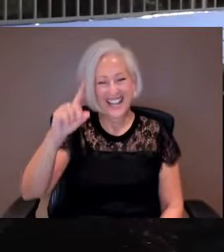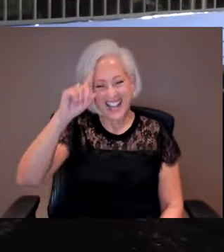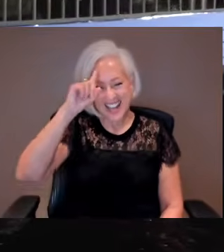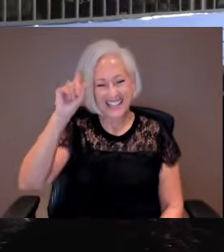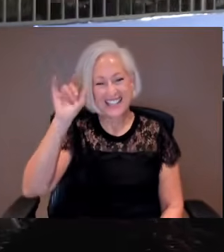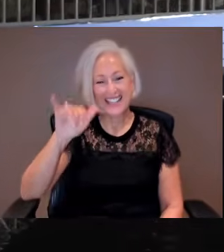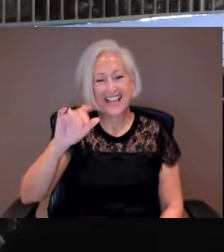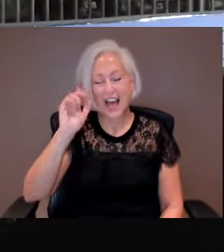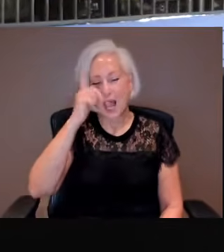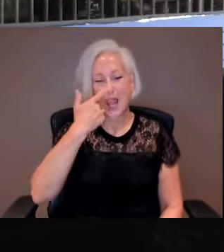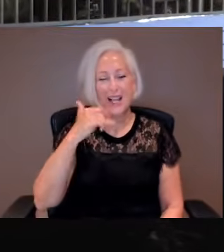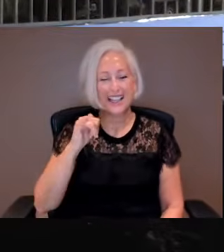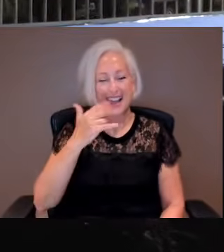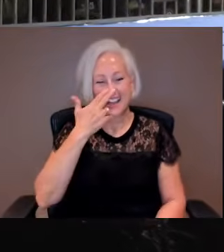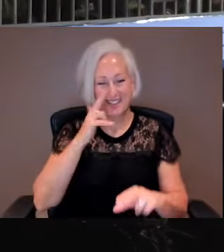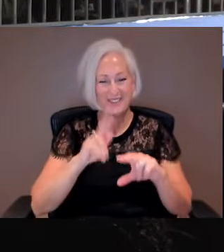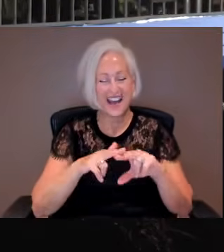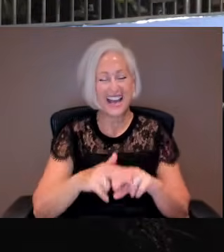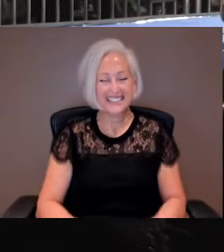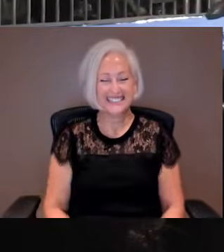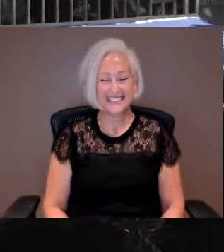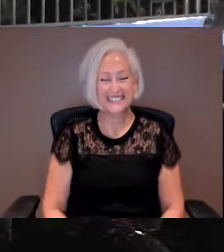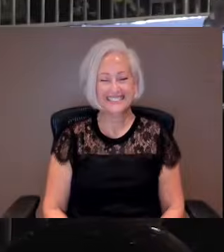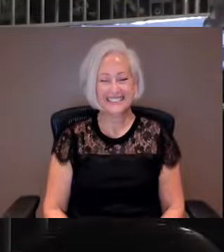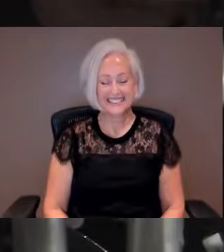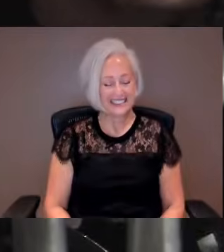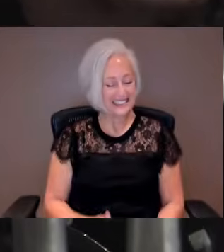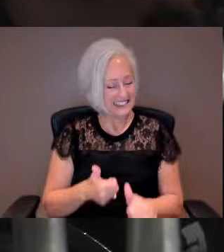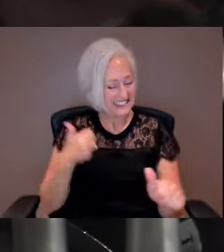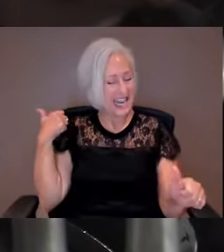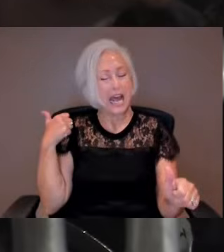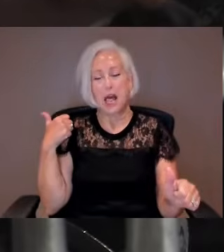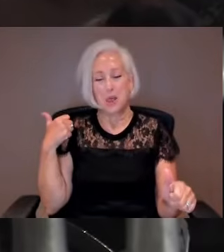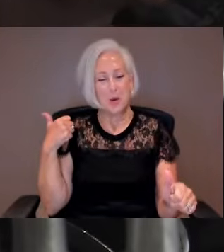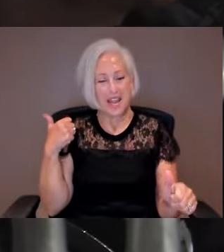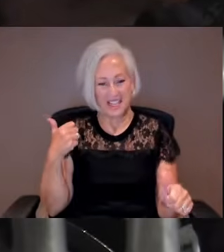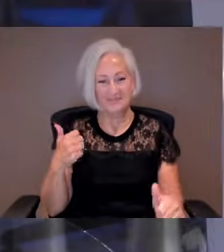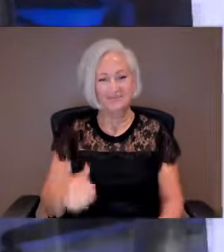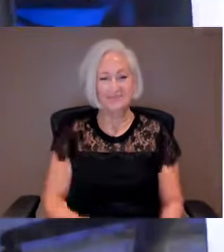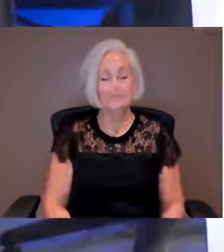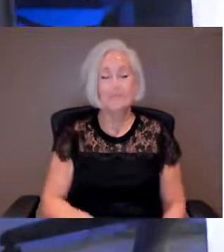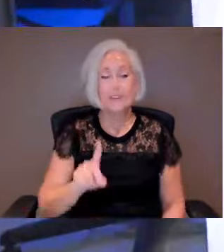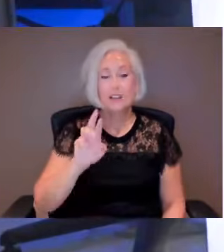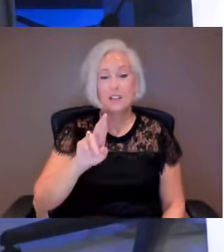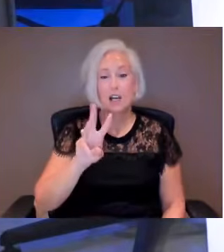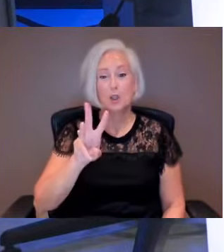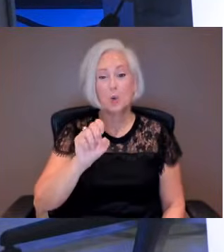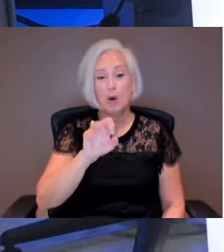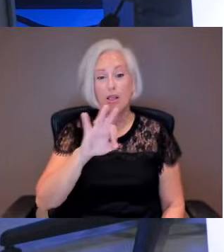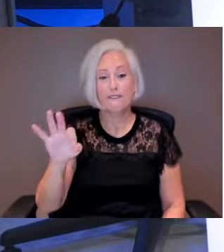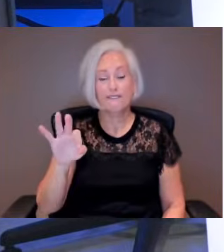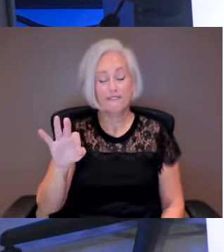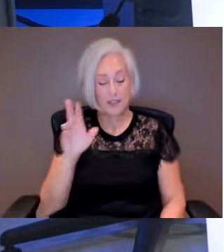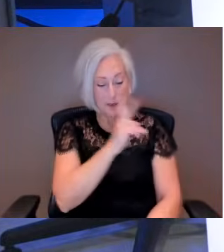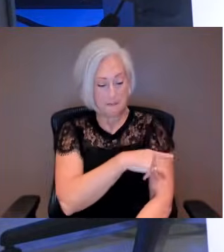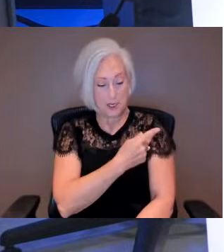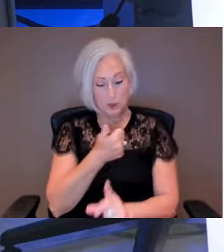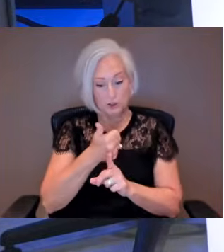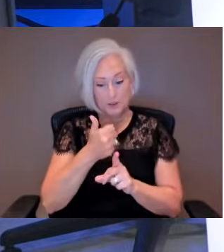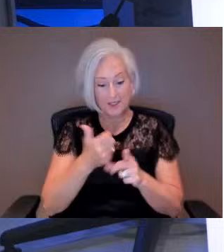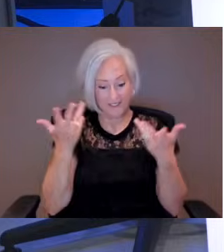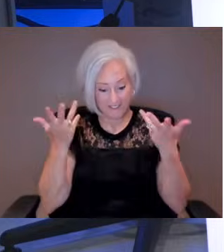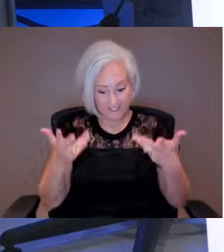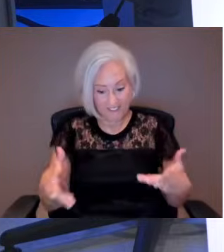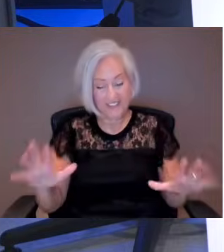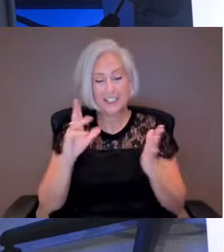like that looks like a lot of fun. Yeah, stay out of the way. Dr. Wolf, when patients finish treatment and are considered cancer-free,